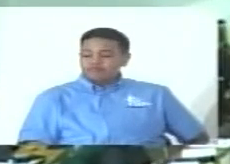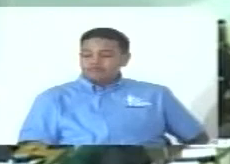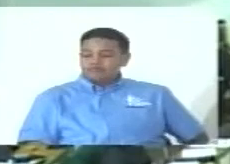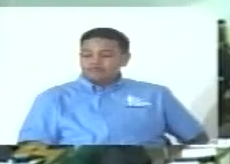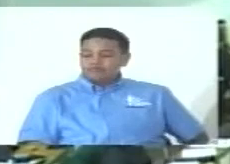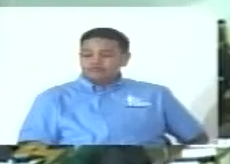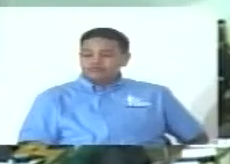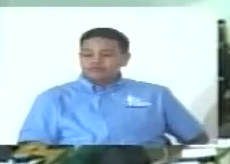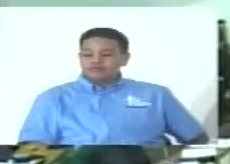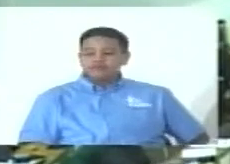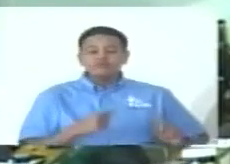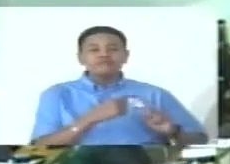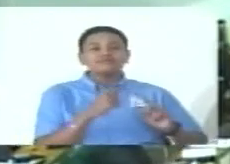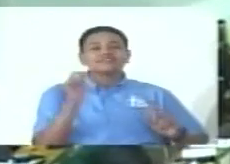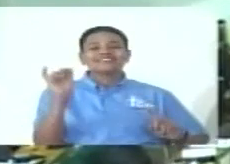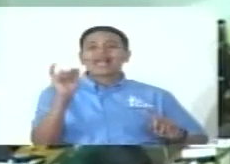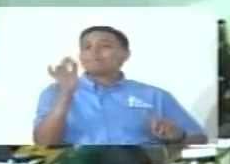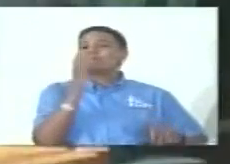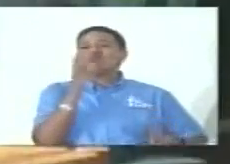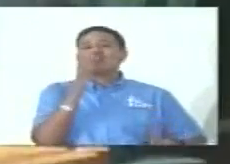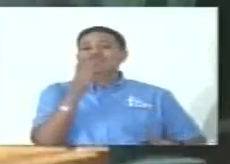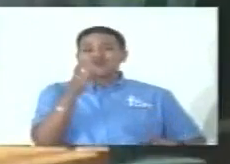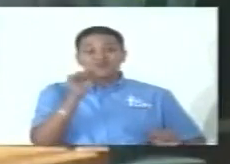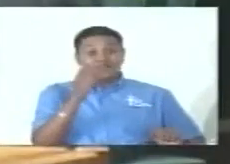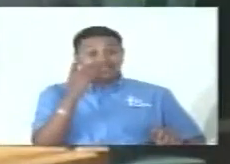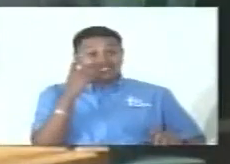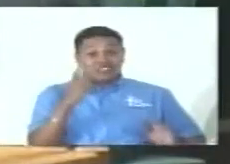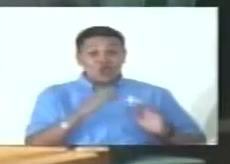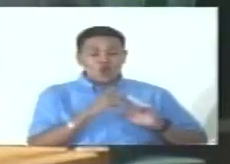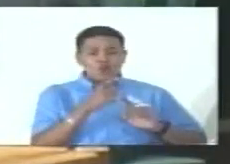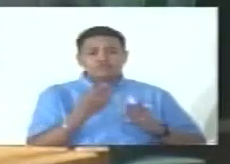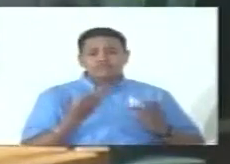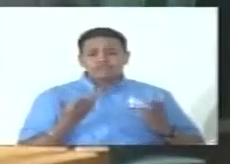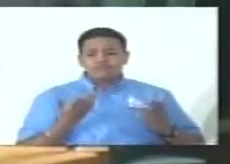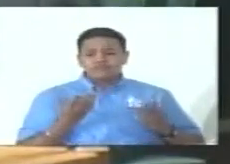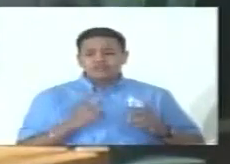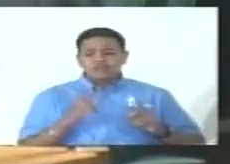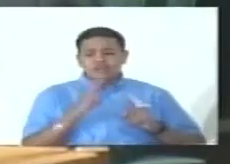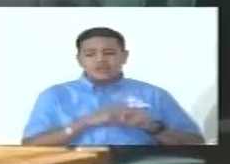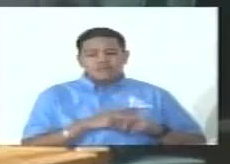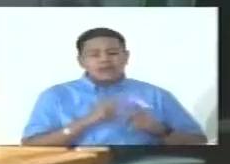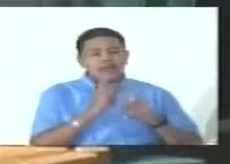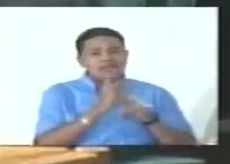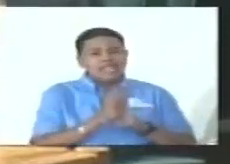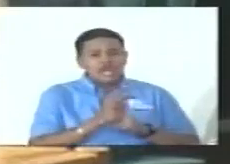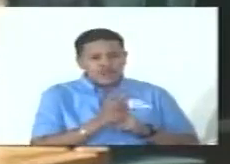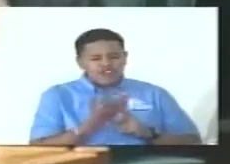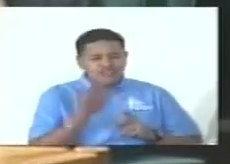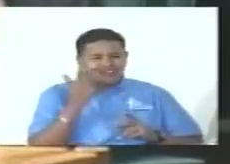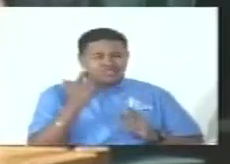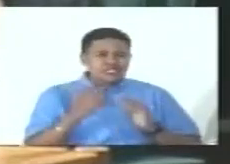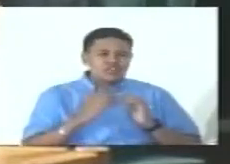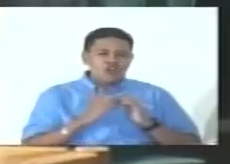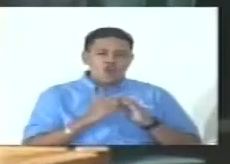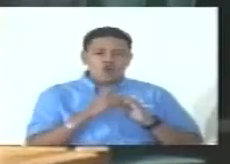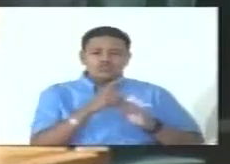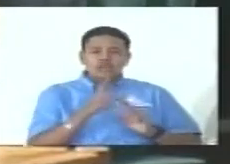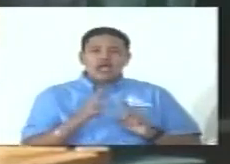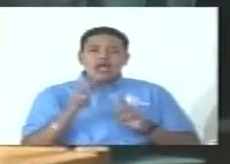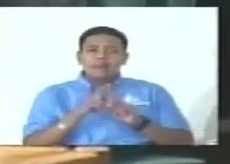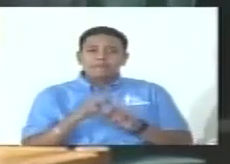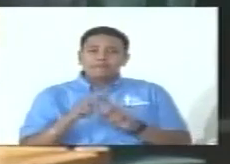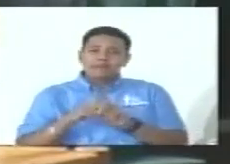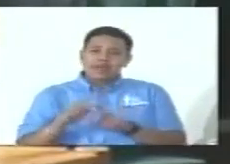She had a motherly instinct. You could see that with how she applied care, and you could see that with how she applied